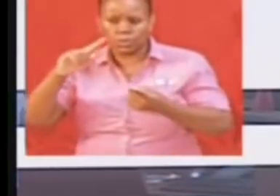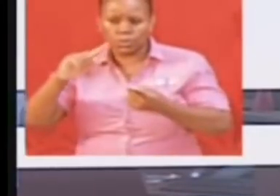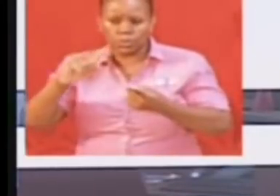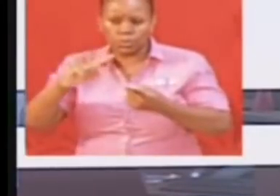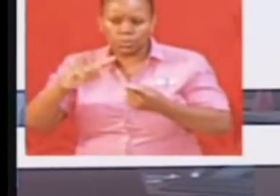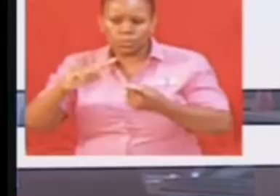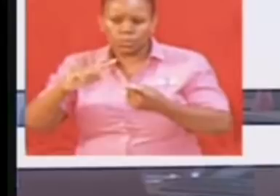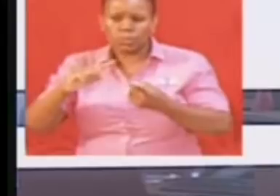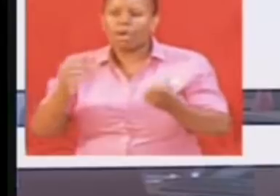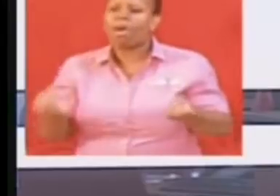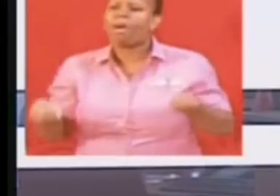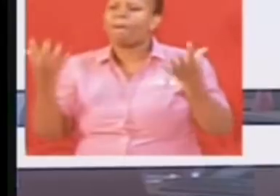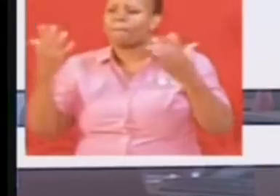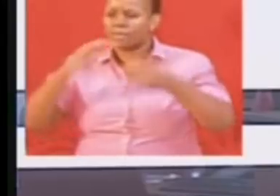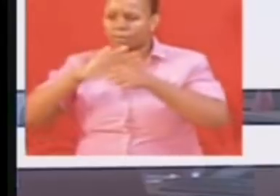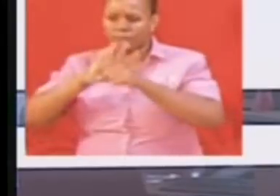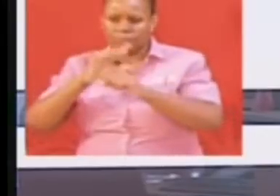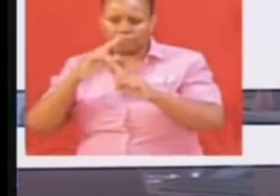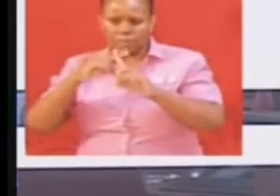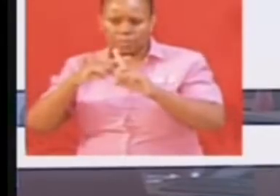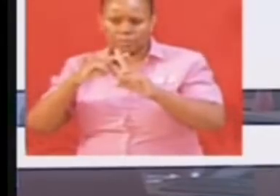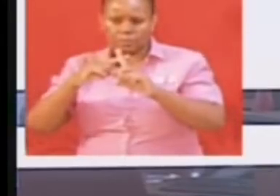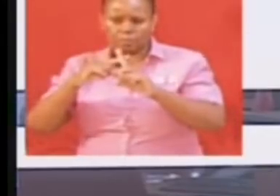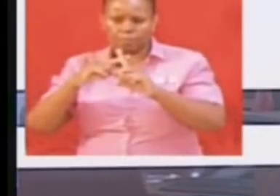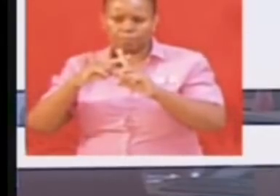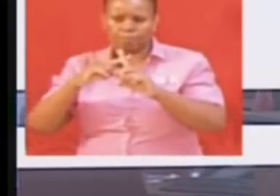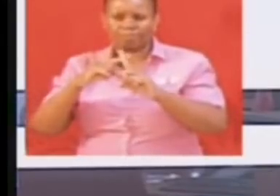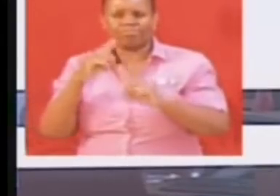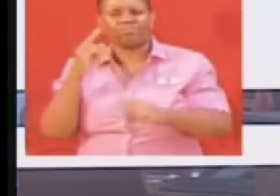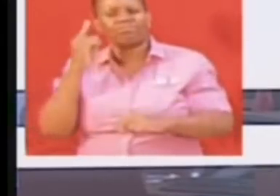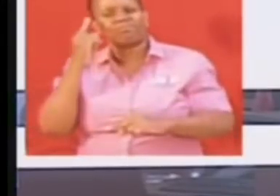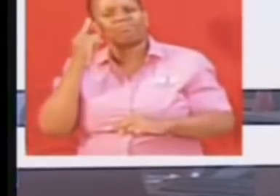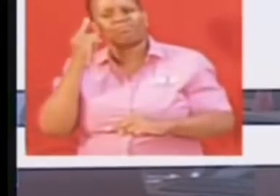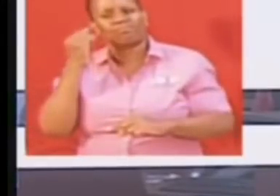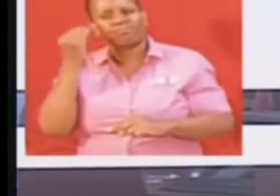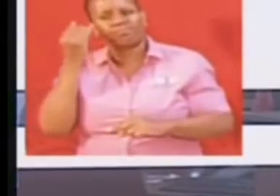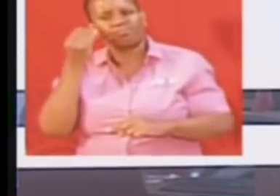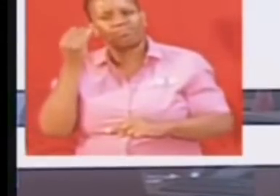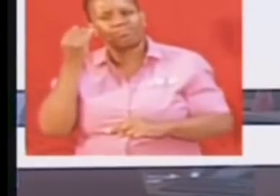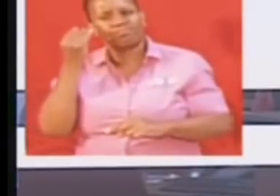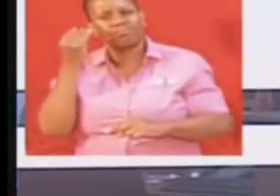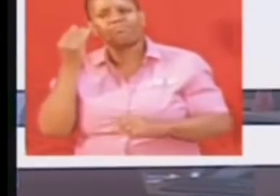part to the behavioral change, we think, to the mask